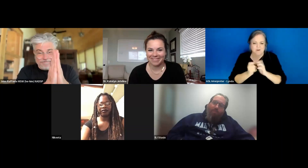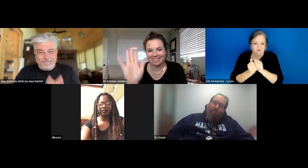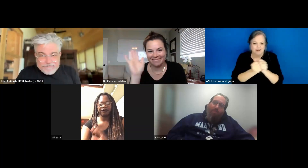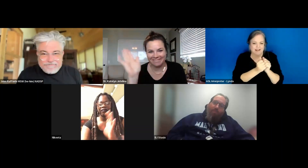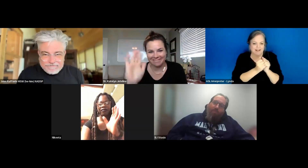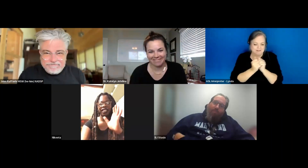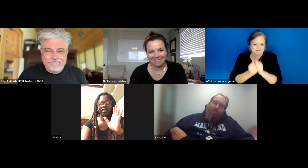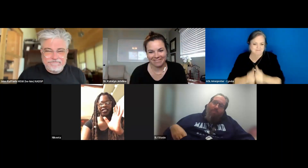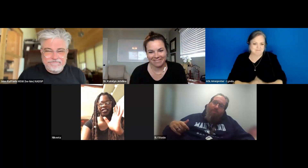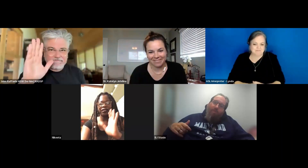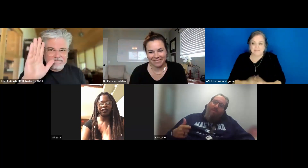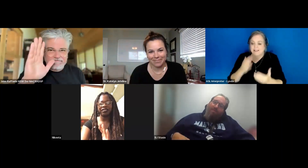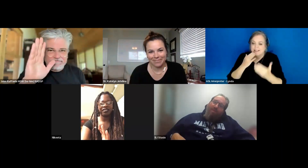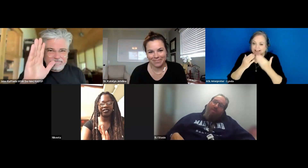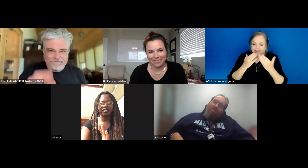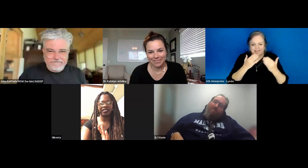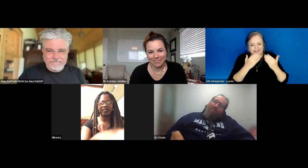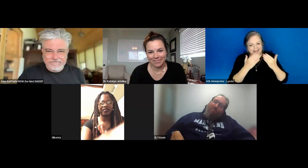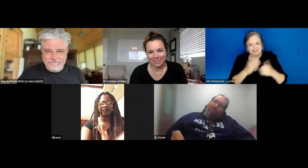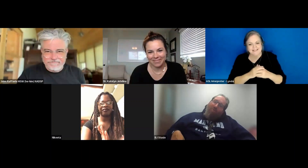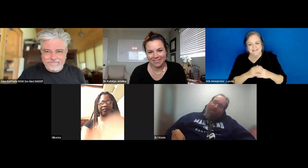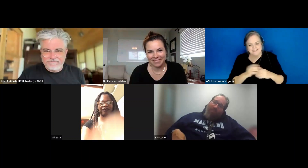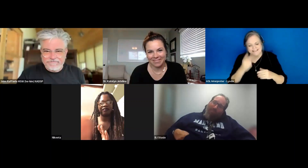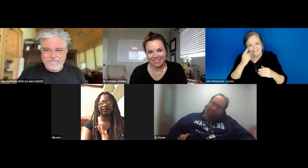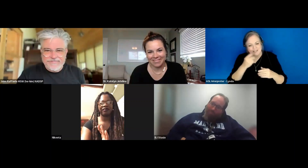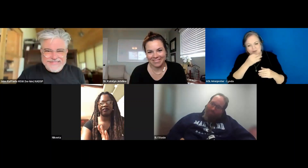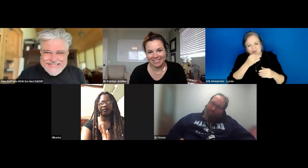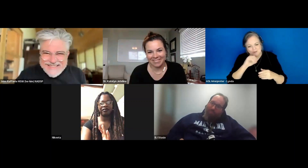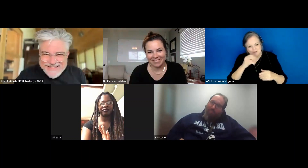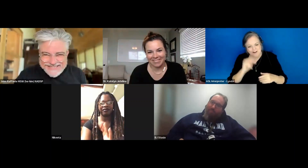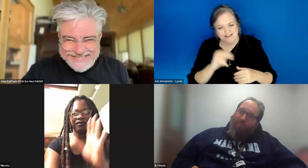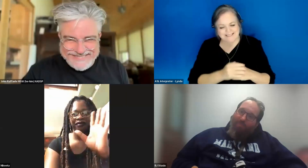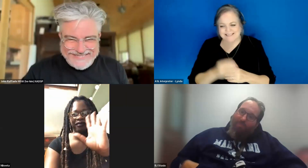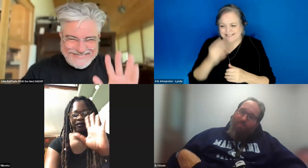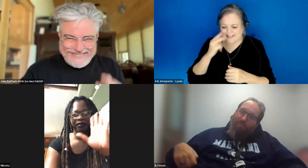Thank you. Thank you. Be See well. you soon, John. See you, Vijay.